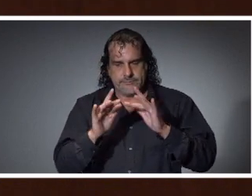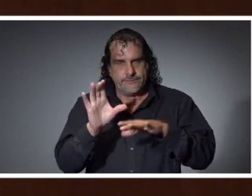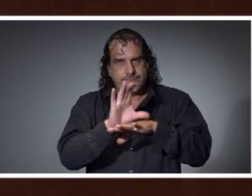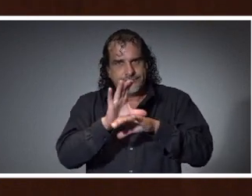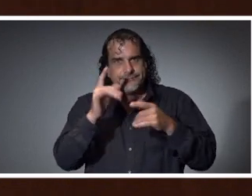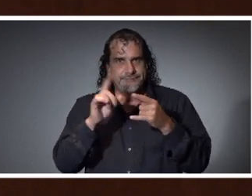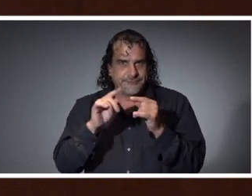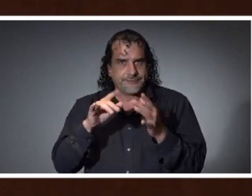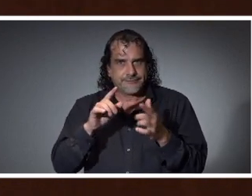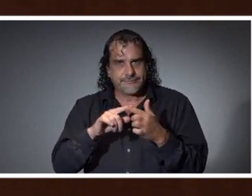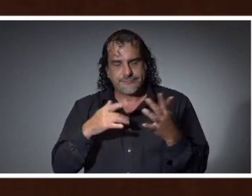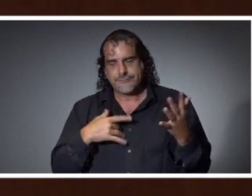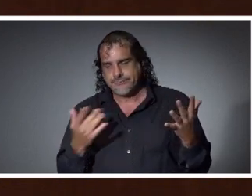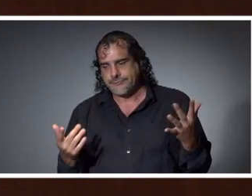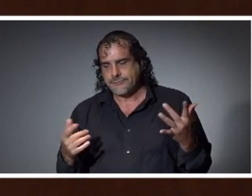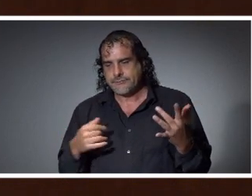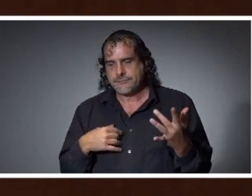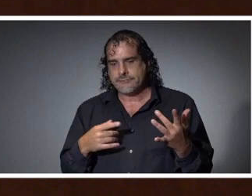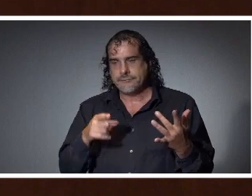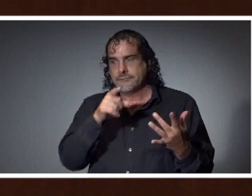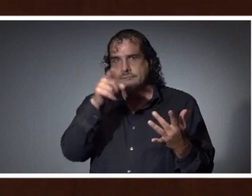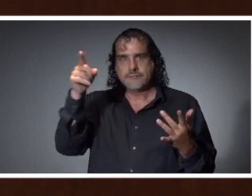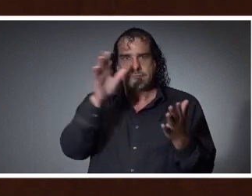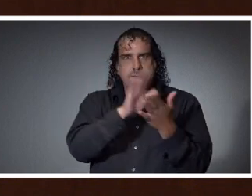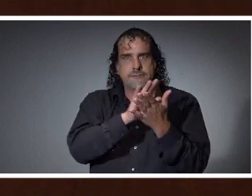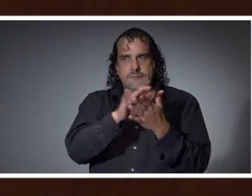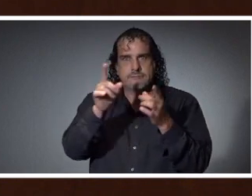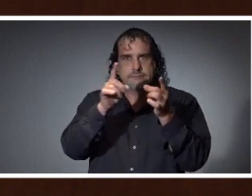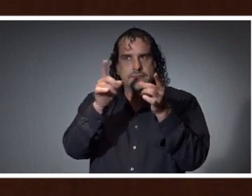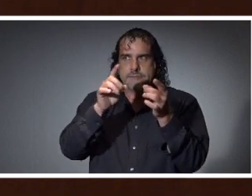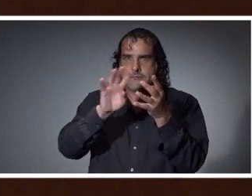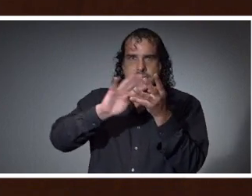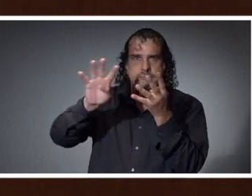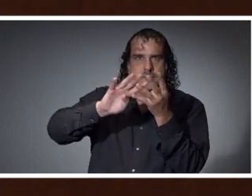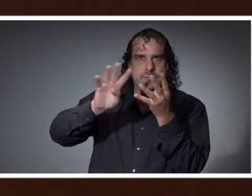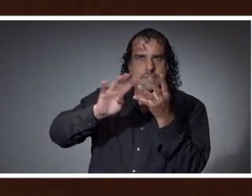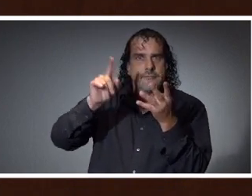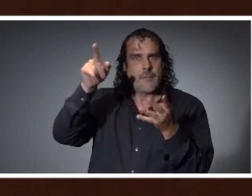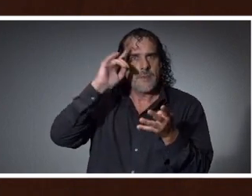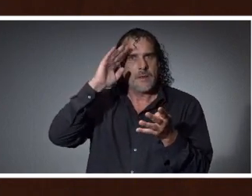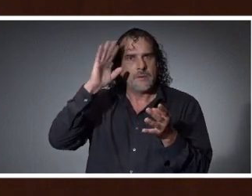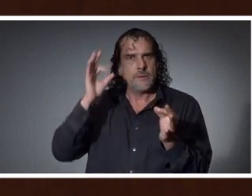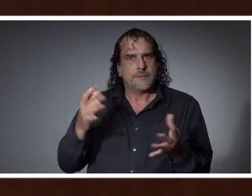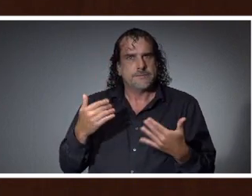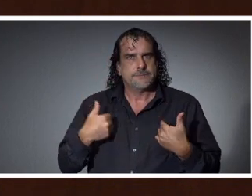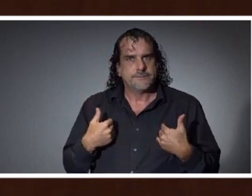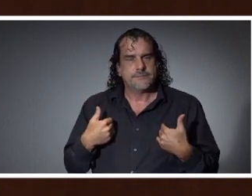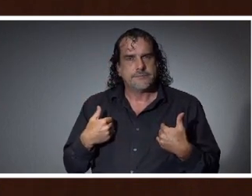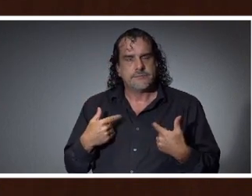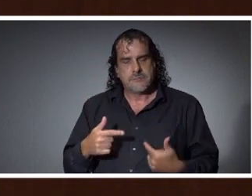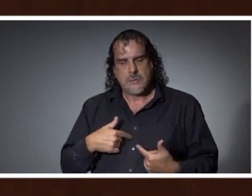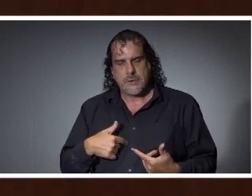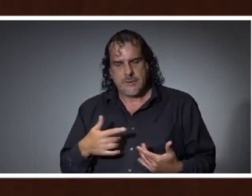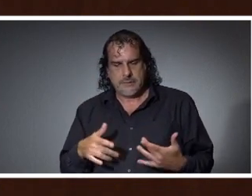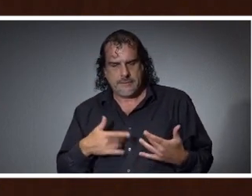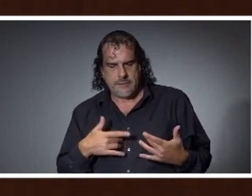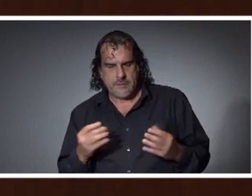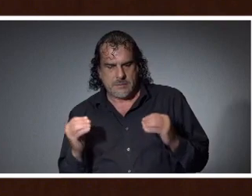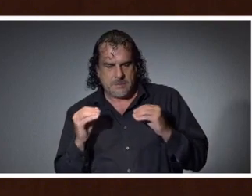We would rather them have the control over it to release information to start with. We feel more confident with